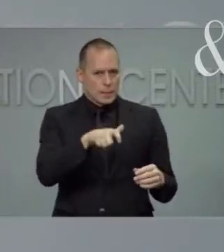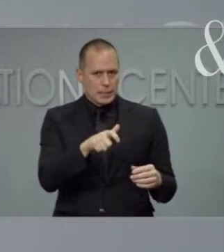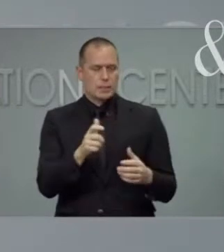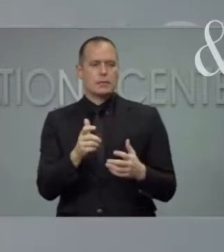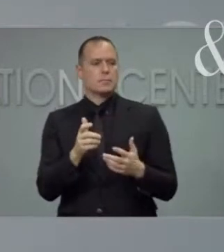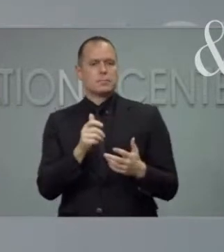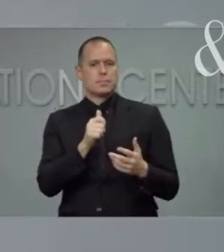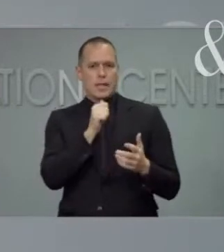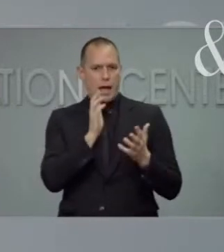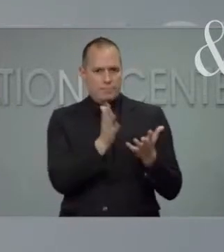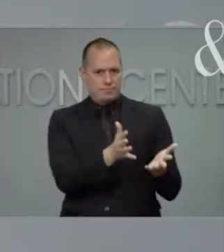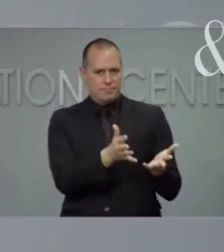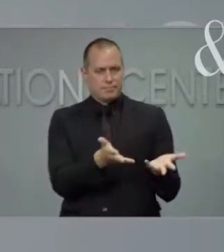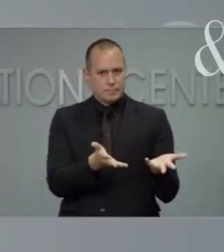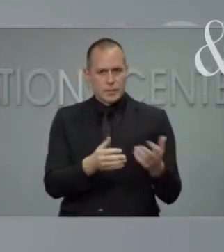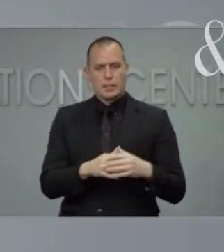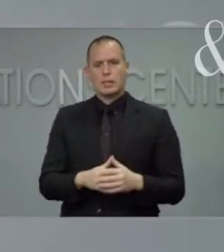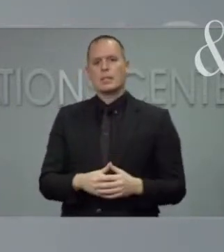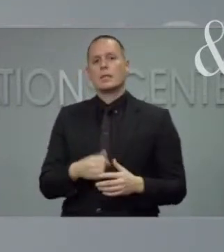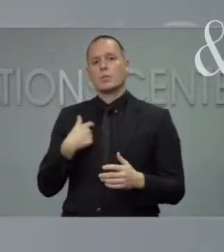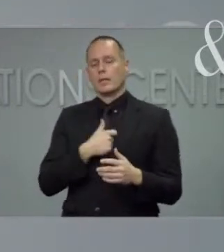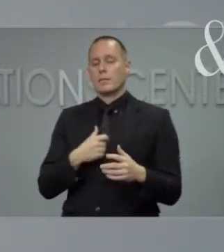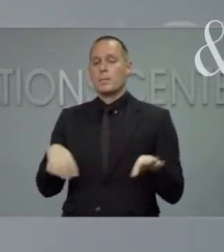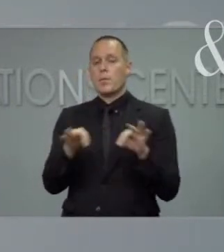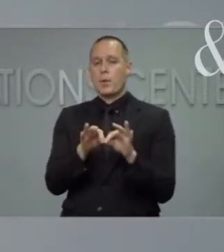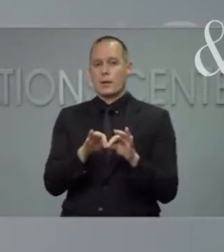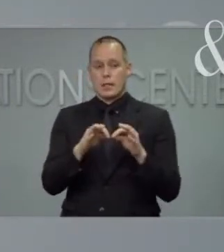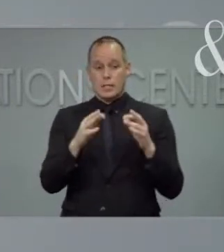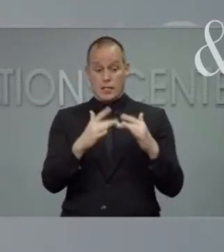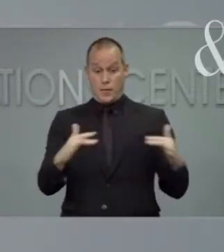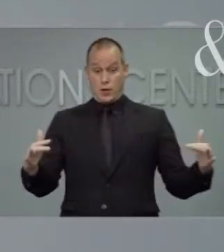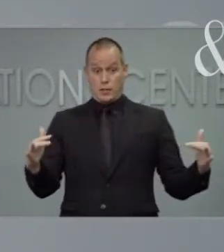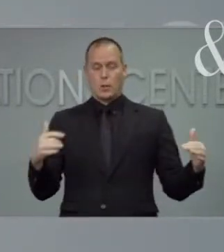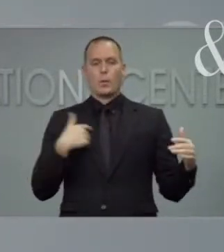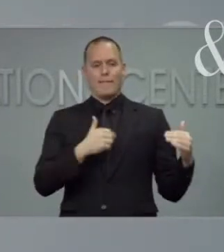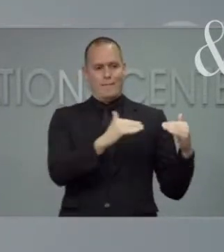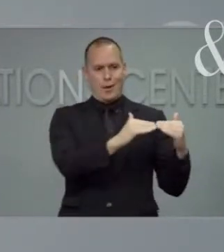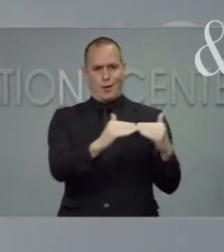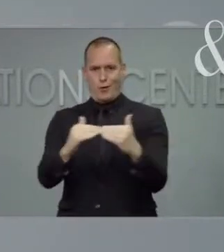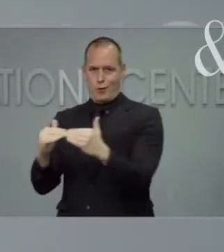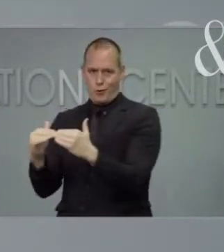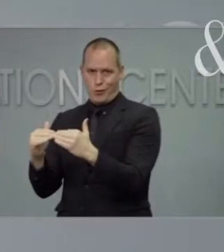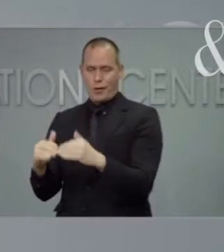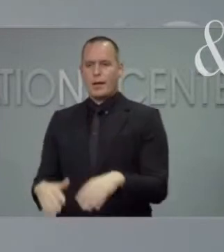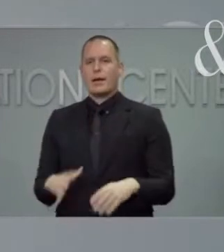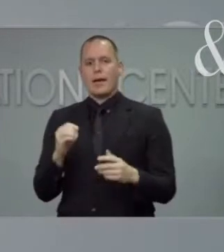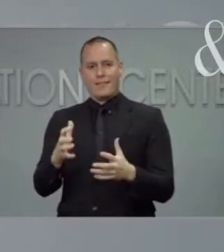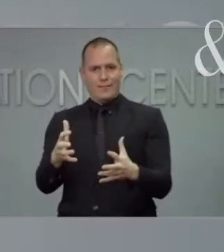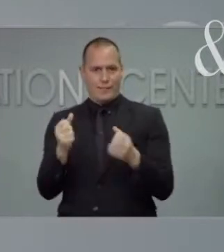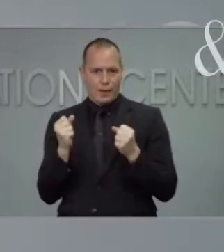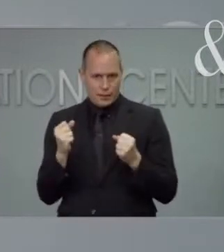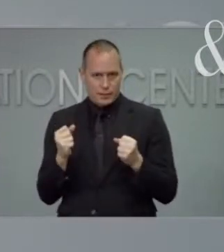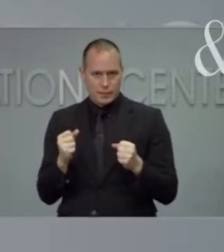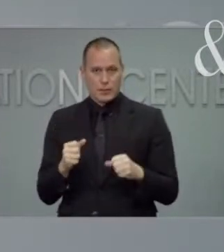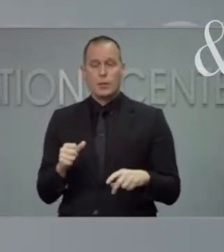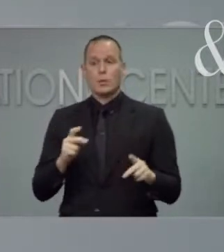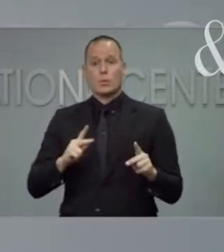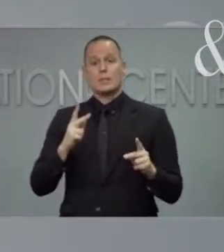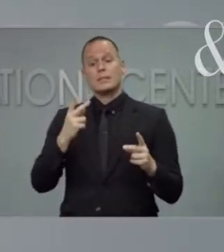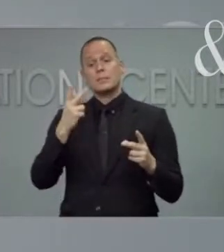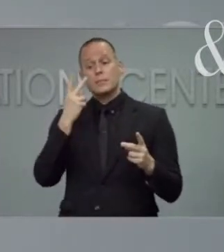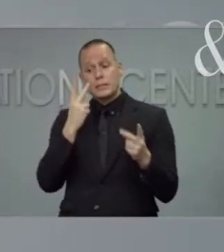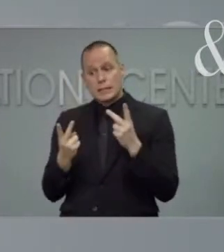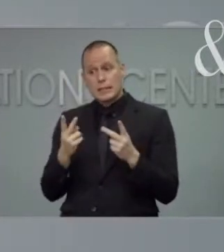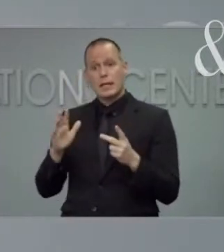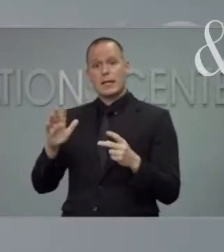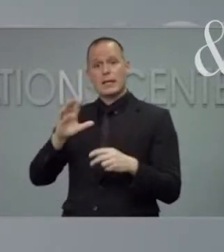this effort, this is all the way back in December, we really looked at the county's population and use that as our guide for